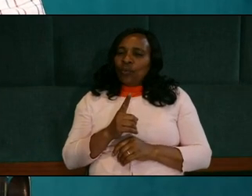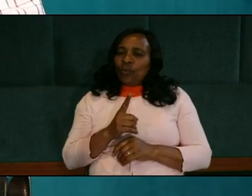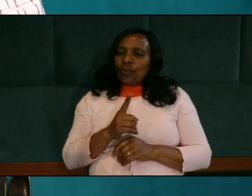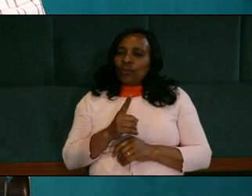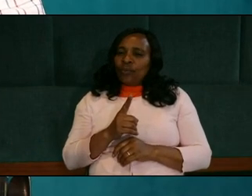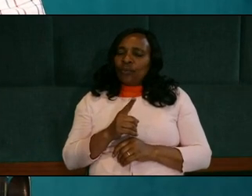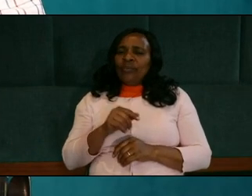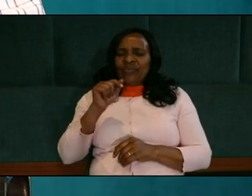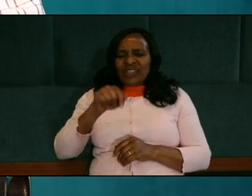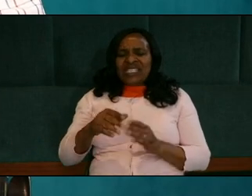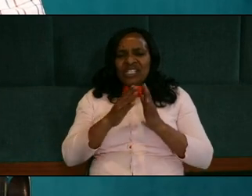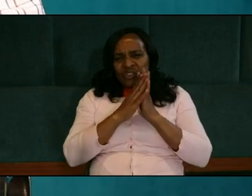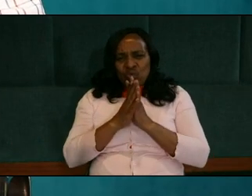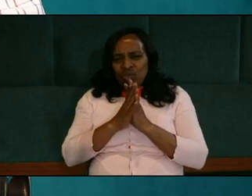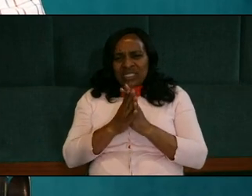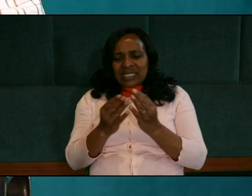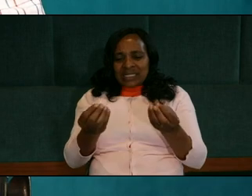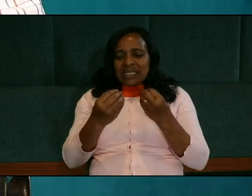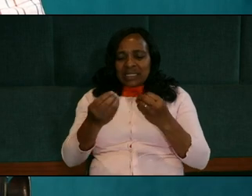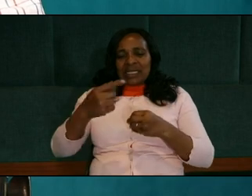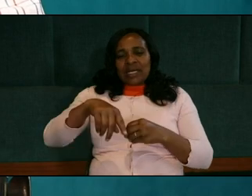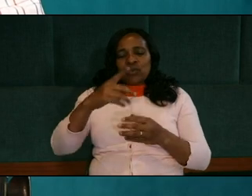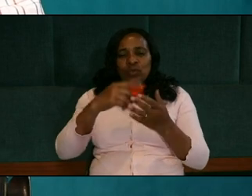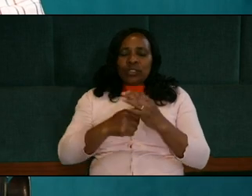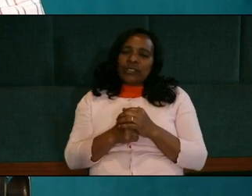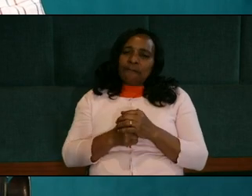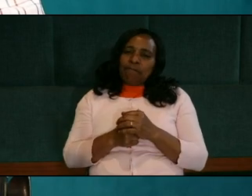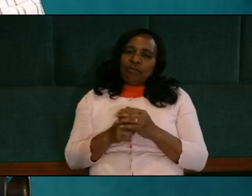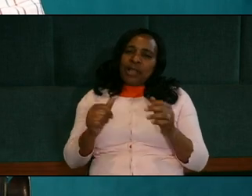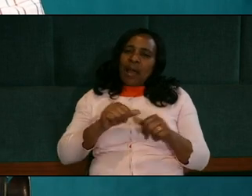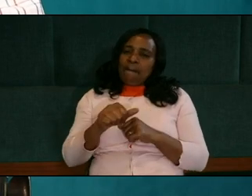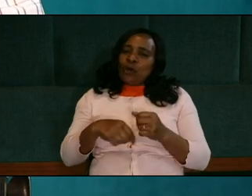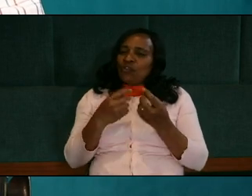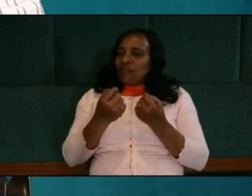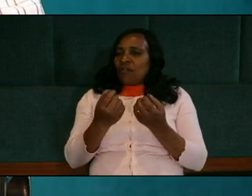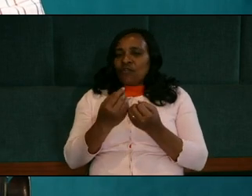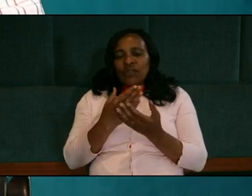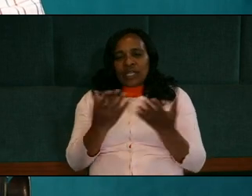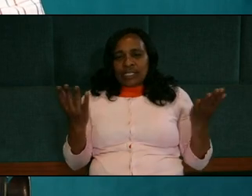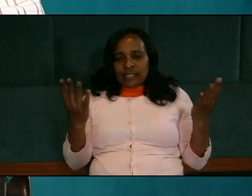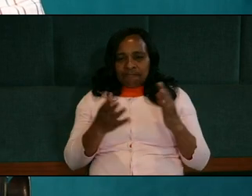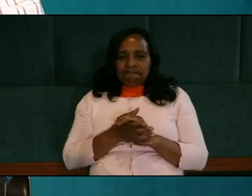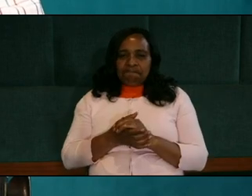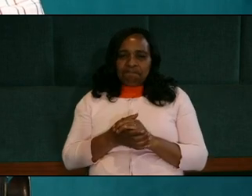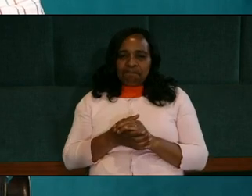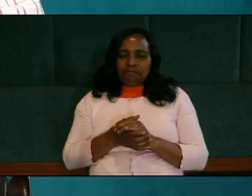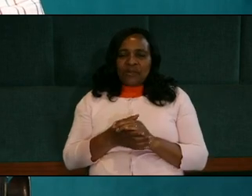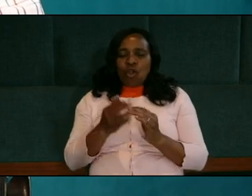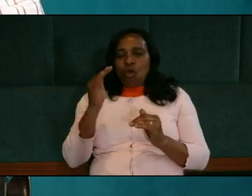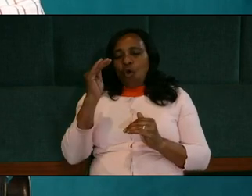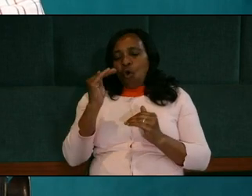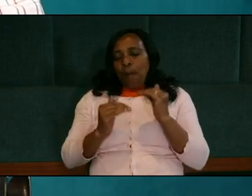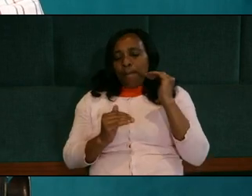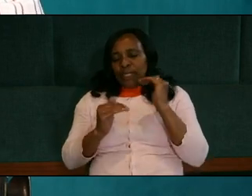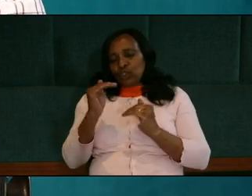the things this story teaches us about a few things. So, competition.